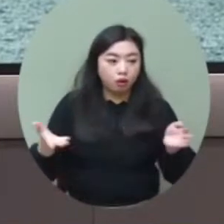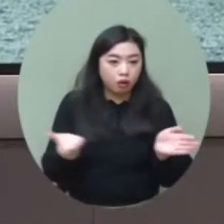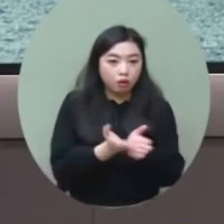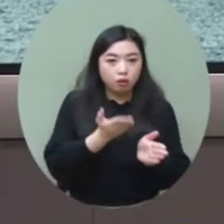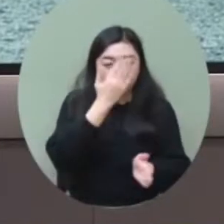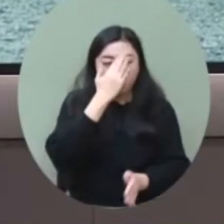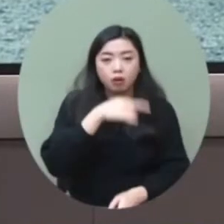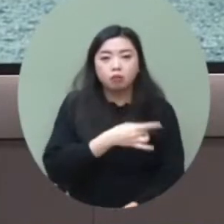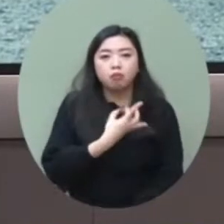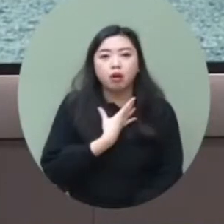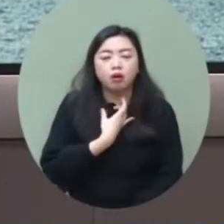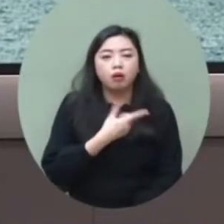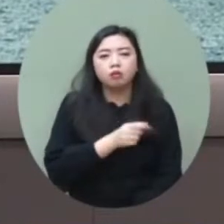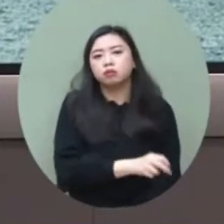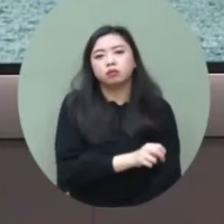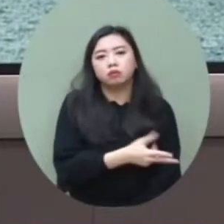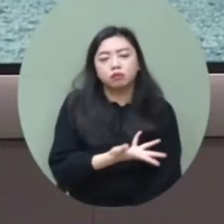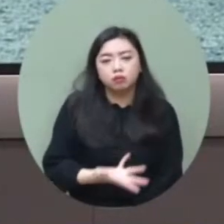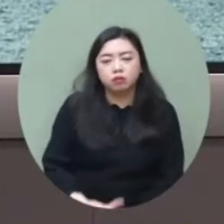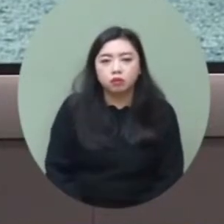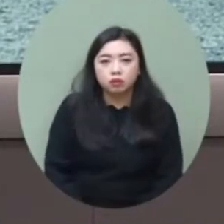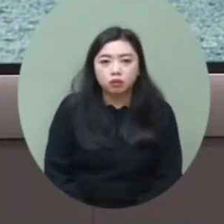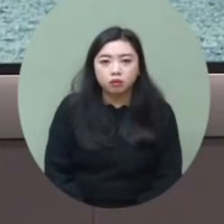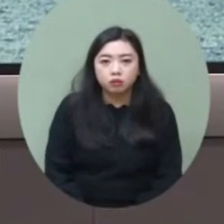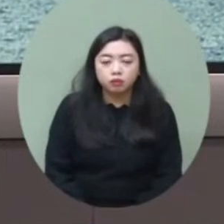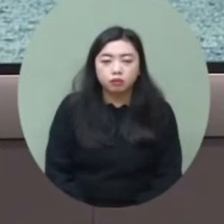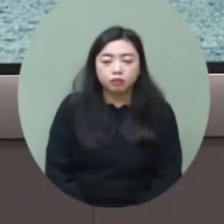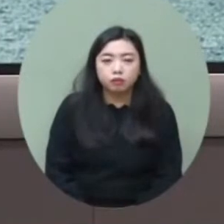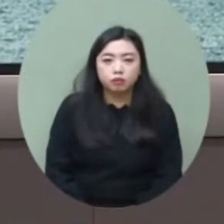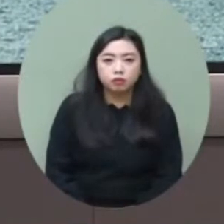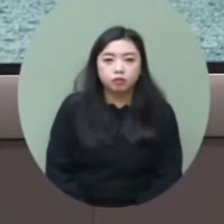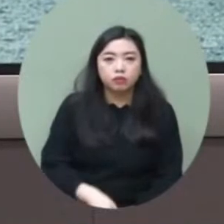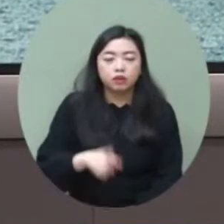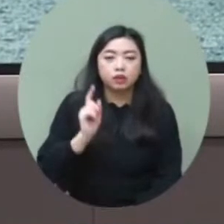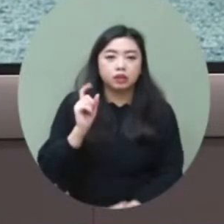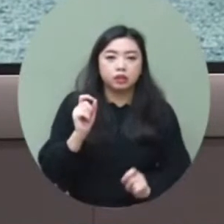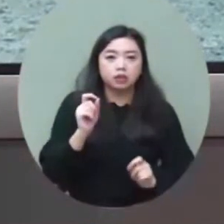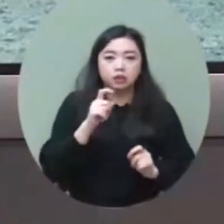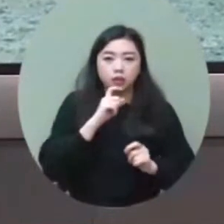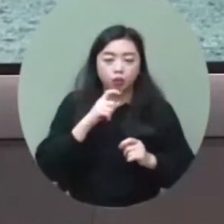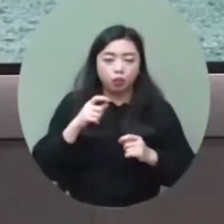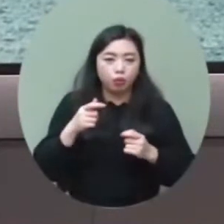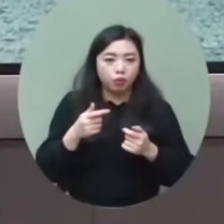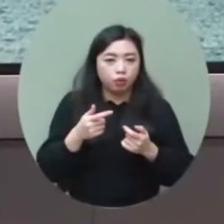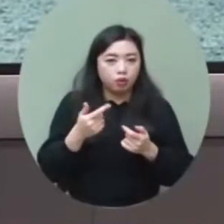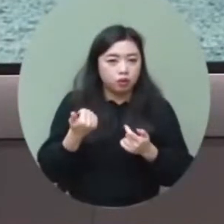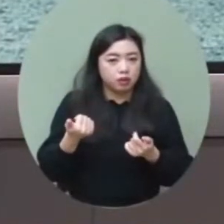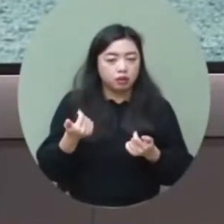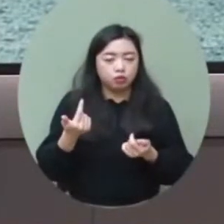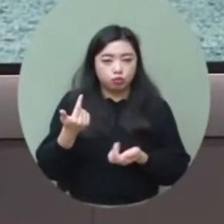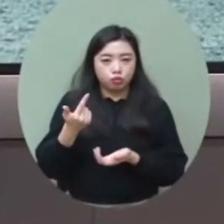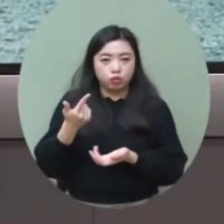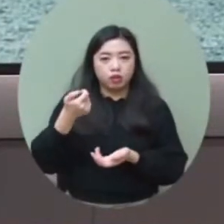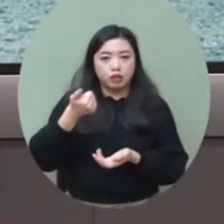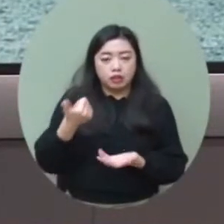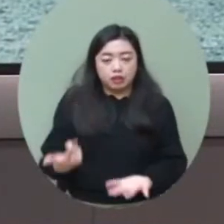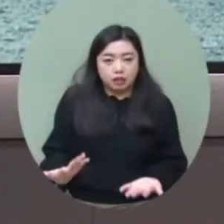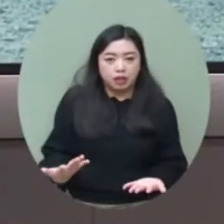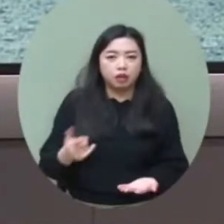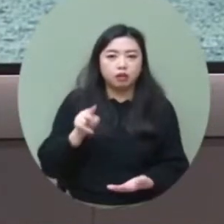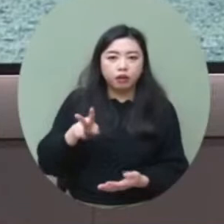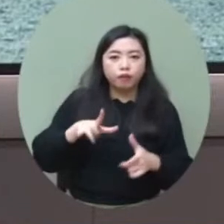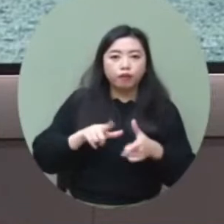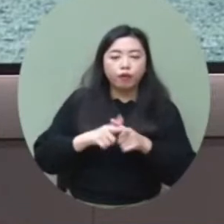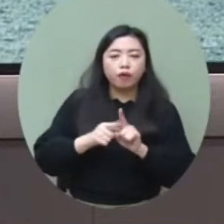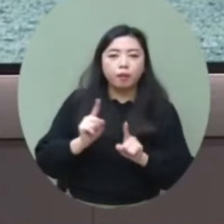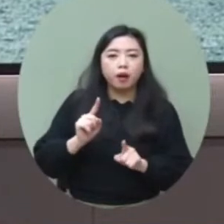to look at the recent trend, the daily trend, we need to have another figure that can reflect the latest